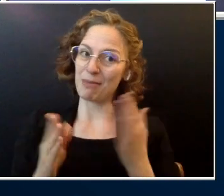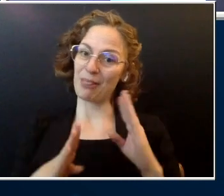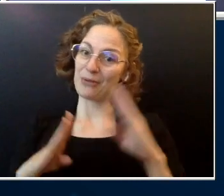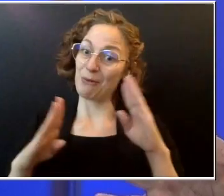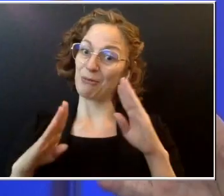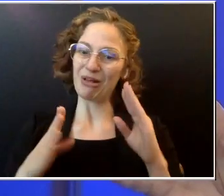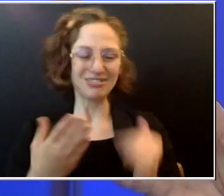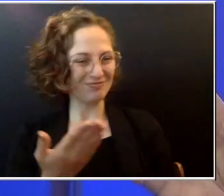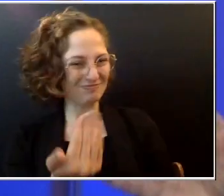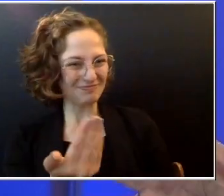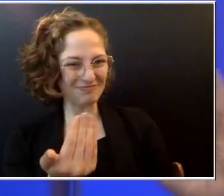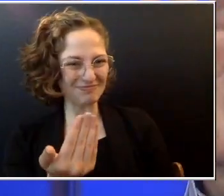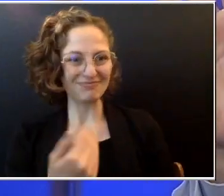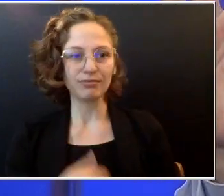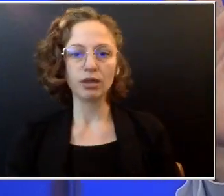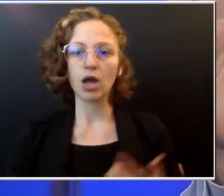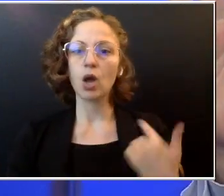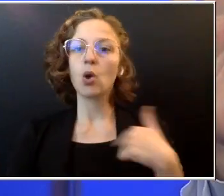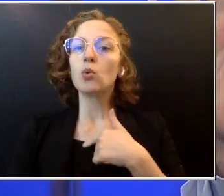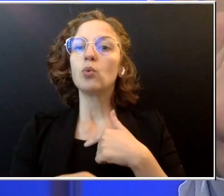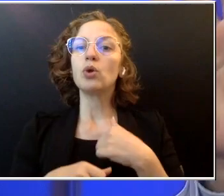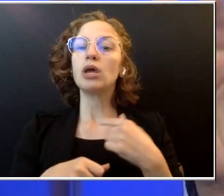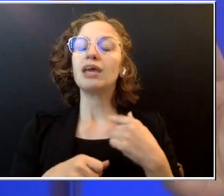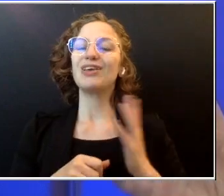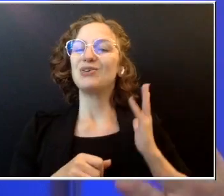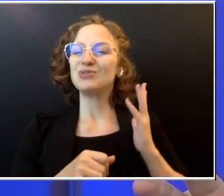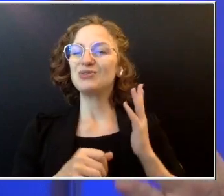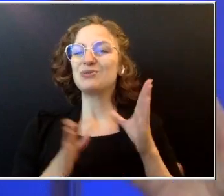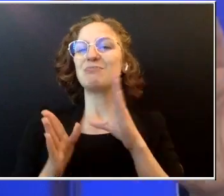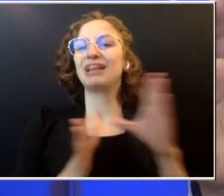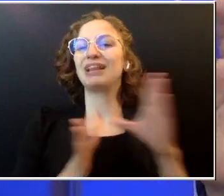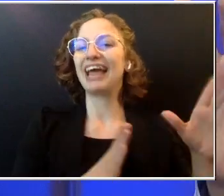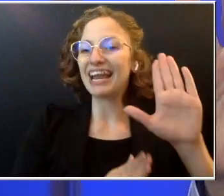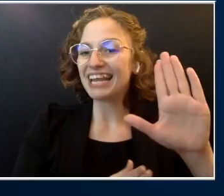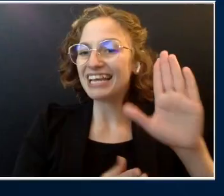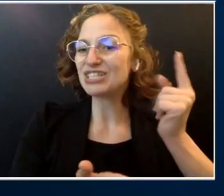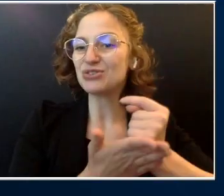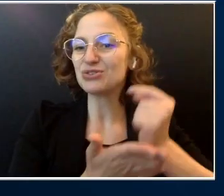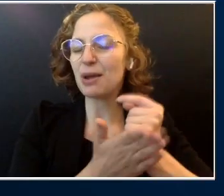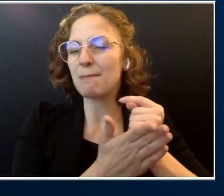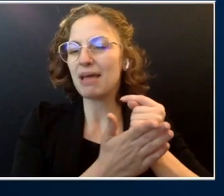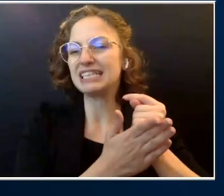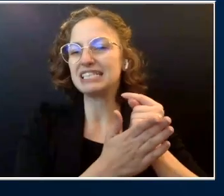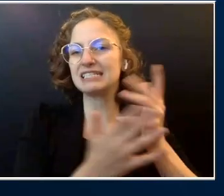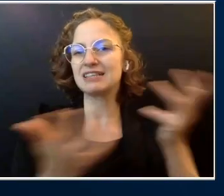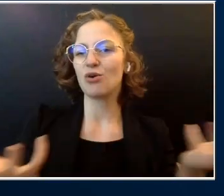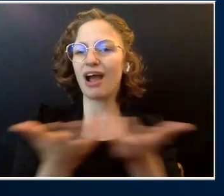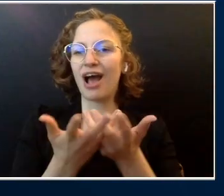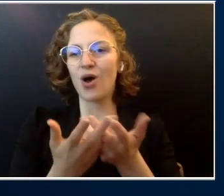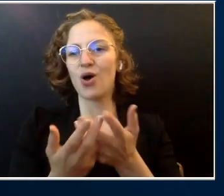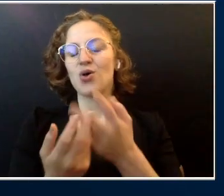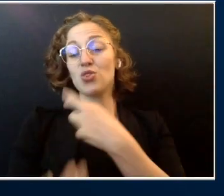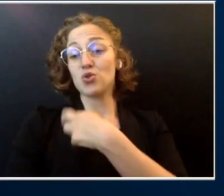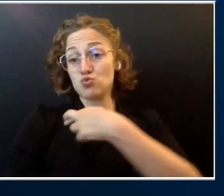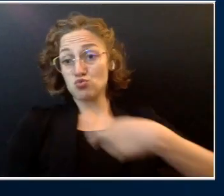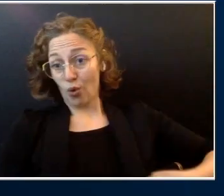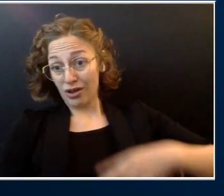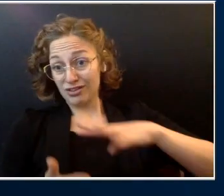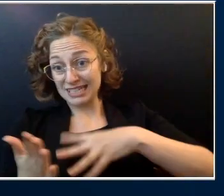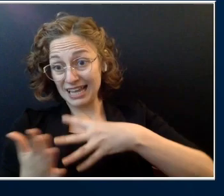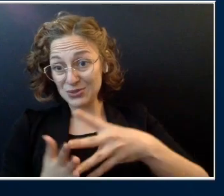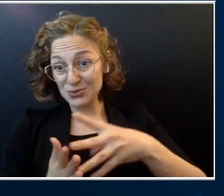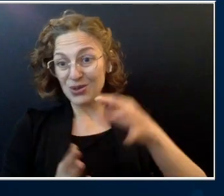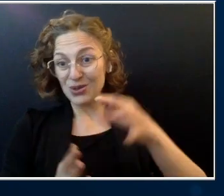treatments around Royals' schedules and the Chiefs' schedule. That's the way I remember it. And we had to kind of be flexible with